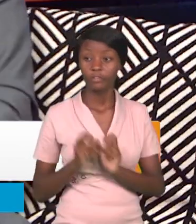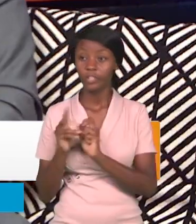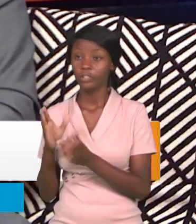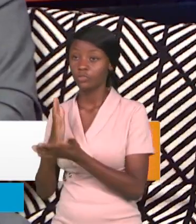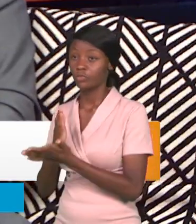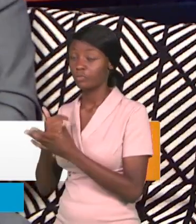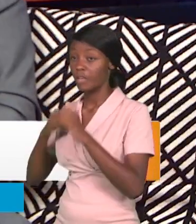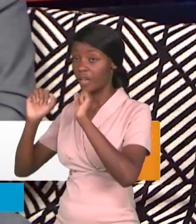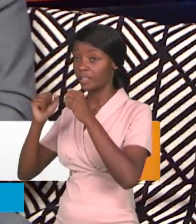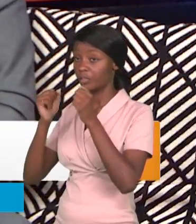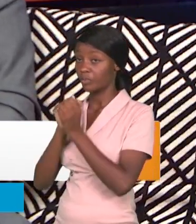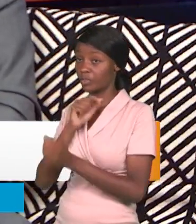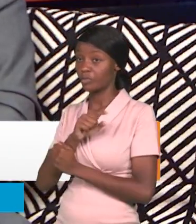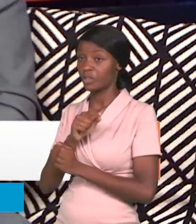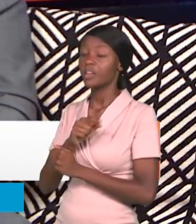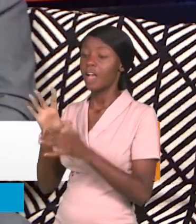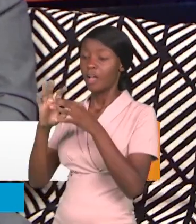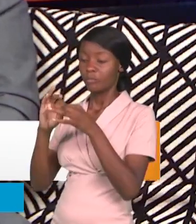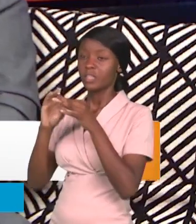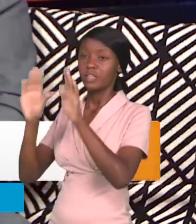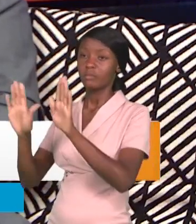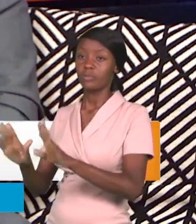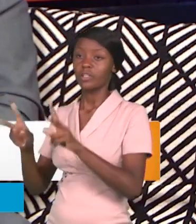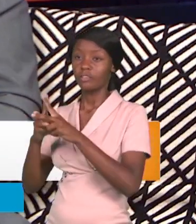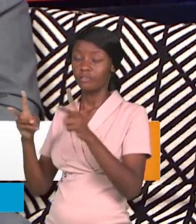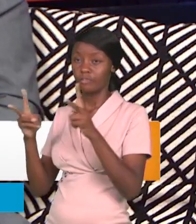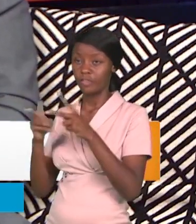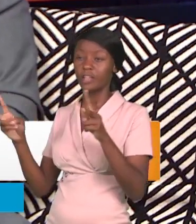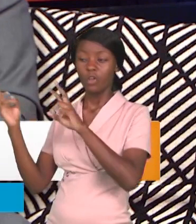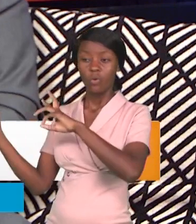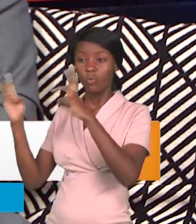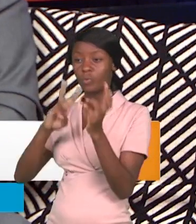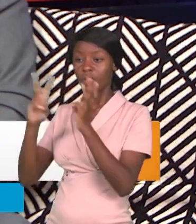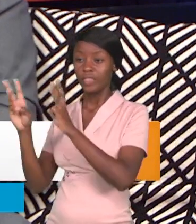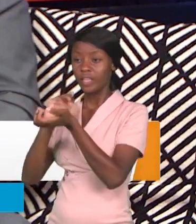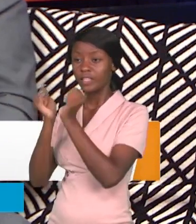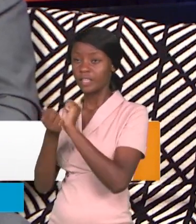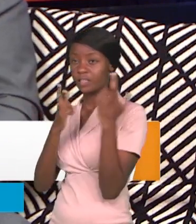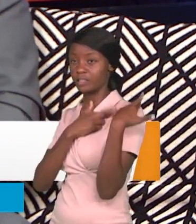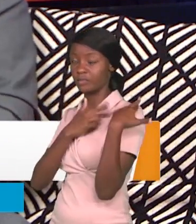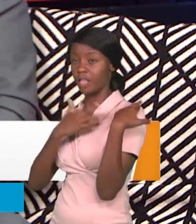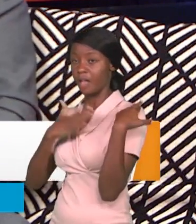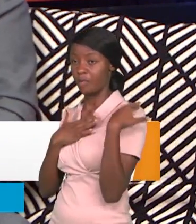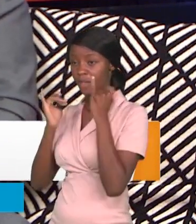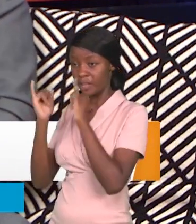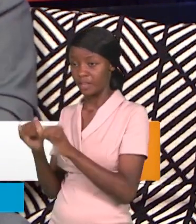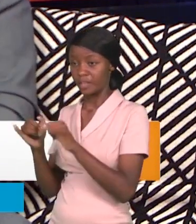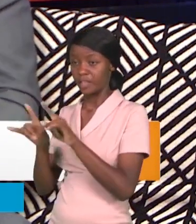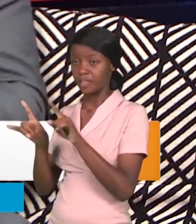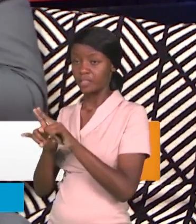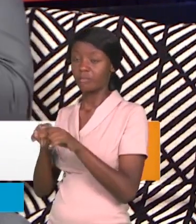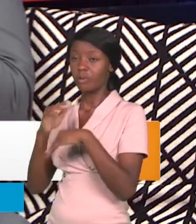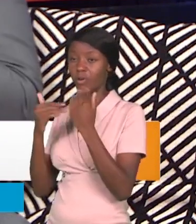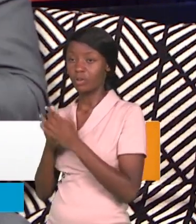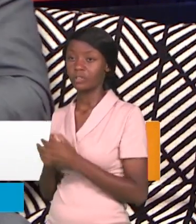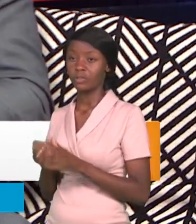you, Charles, yes, that partnership is key to this cause. The environment and climate change is all our responsibility individually and collectively. Yeah? Yes. So